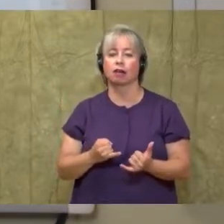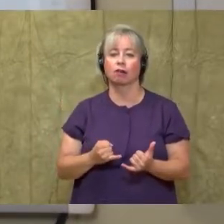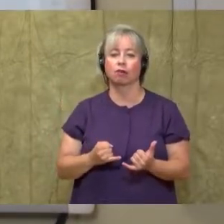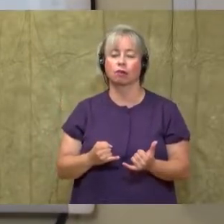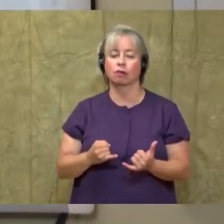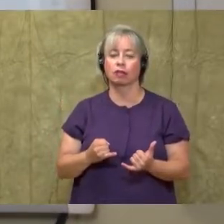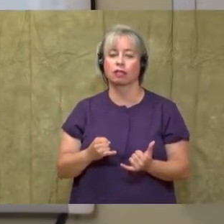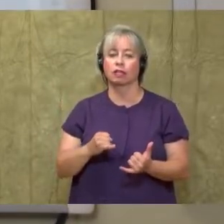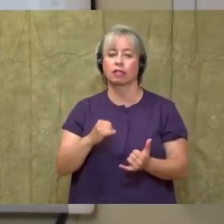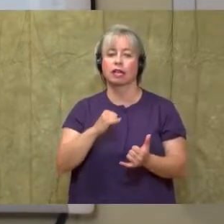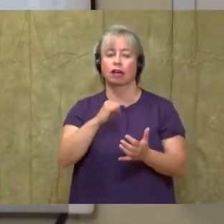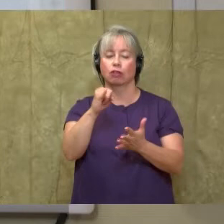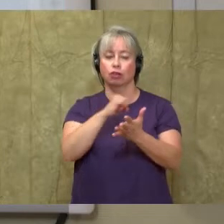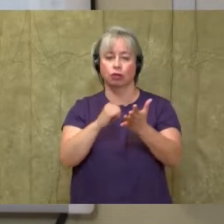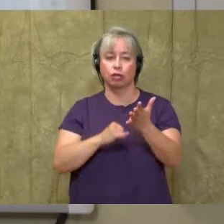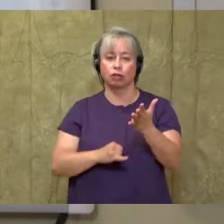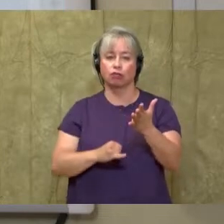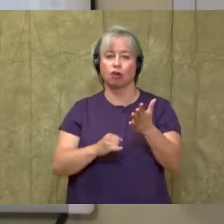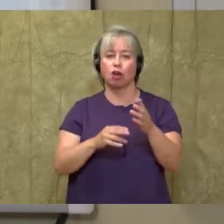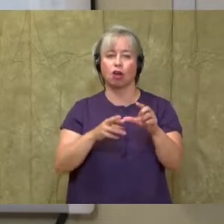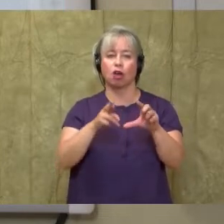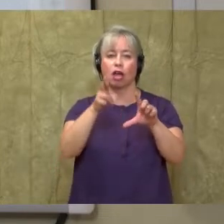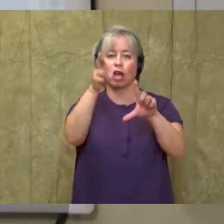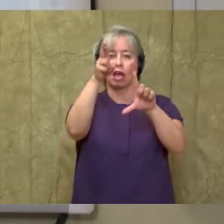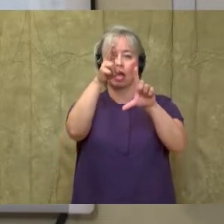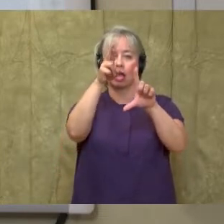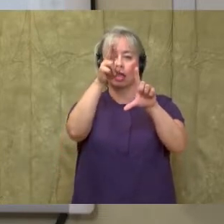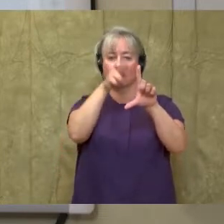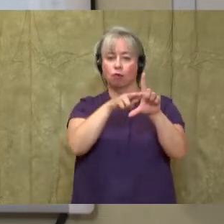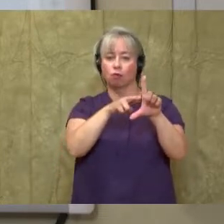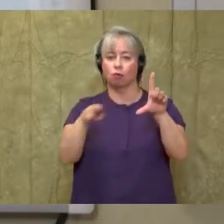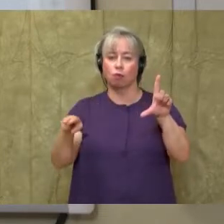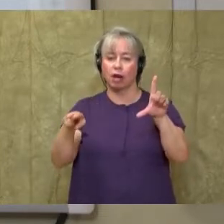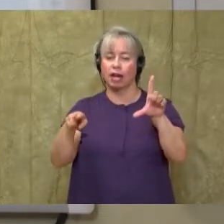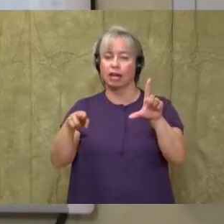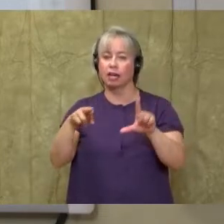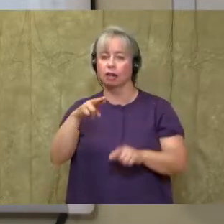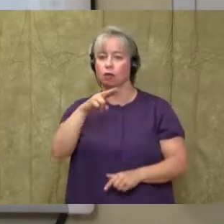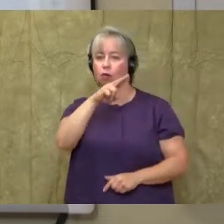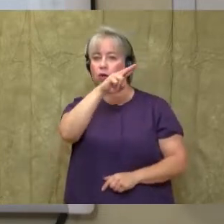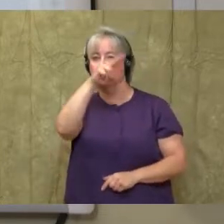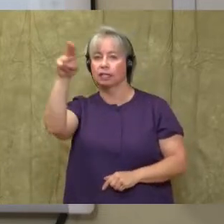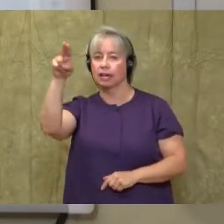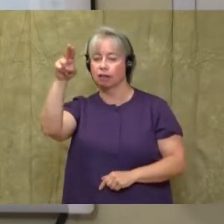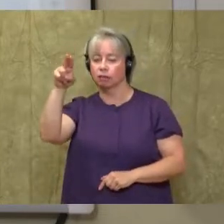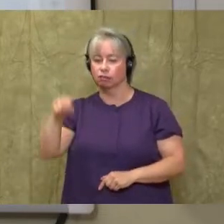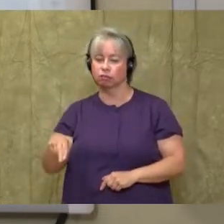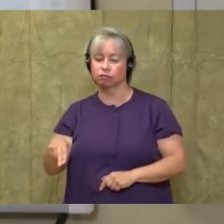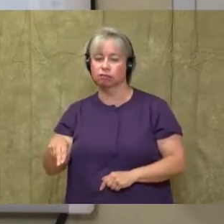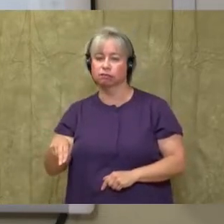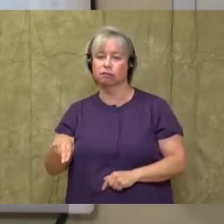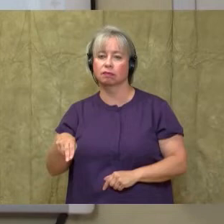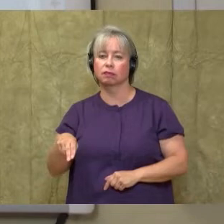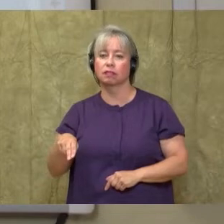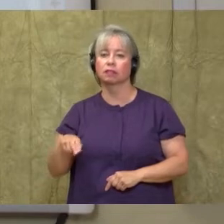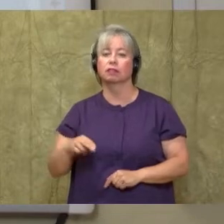up and left, or you can go down and right. For this, I'm going to go down